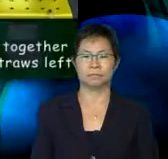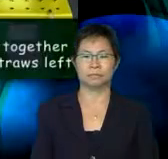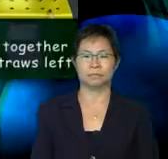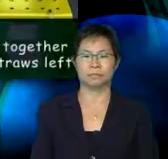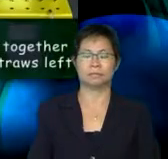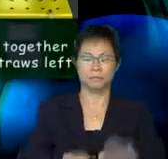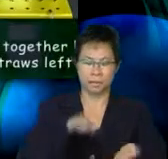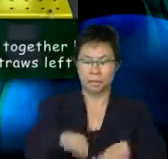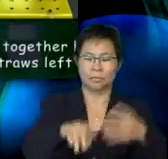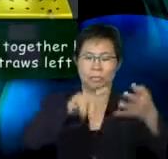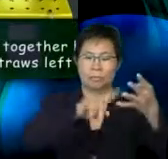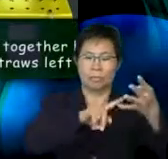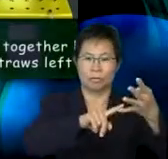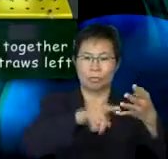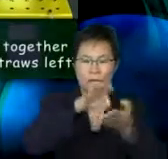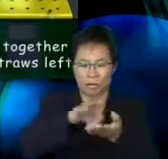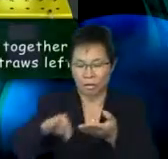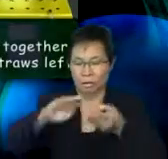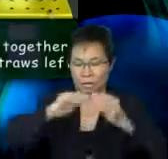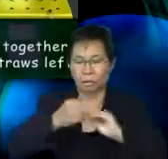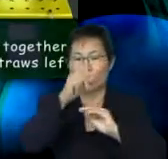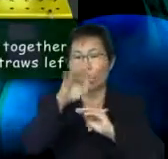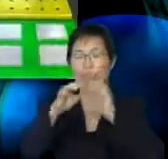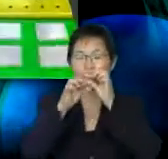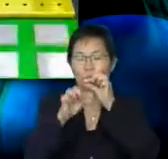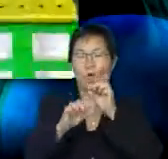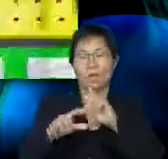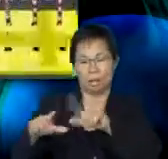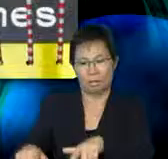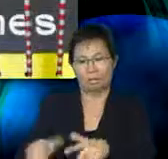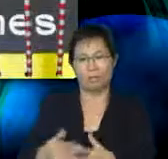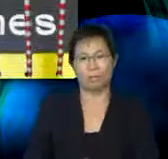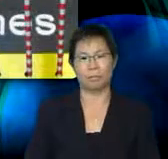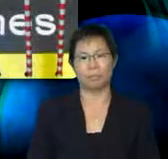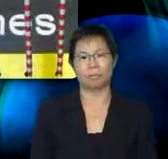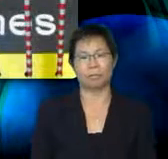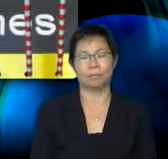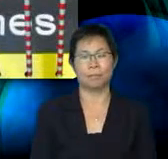Step 4. Count the number of straws left.